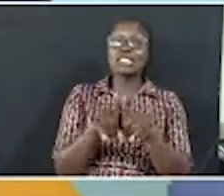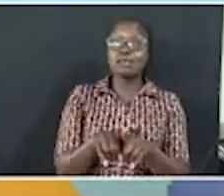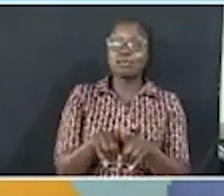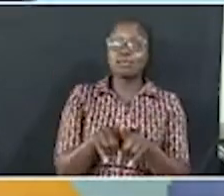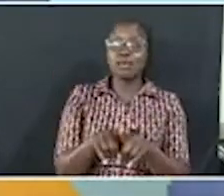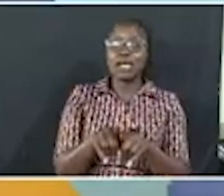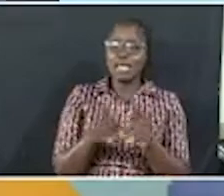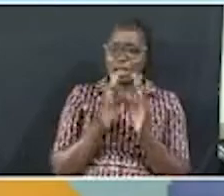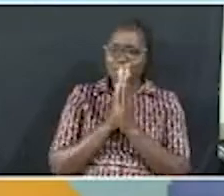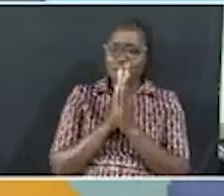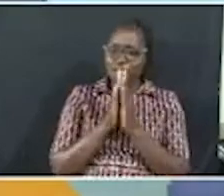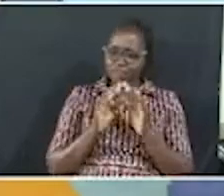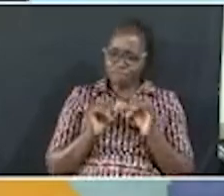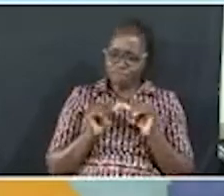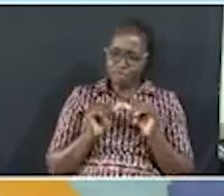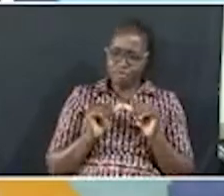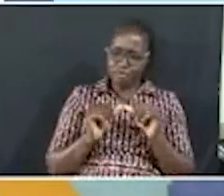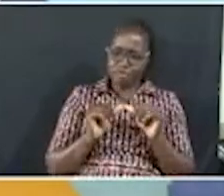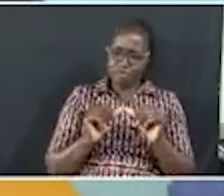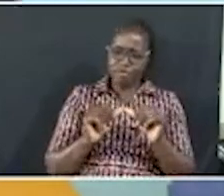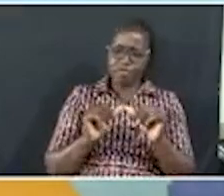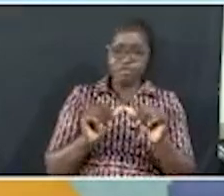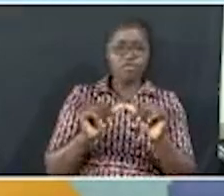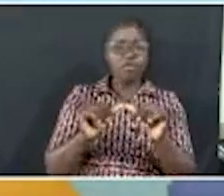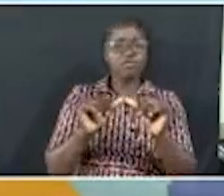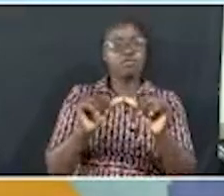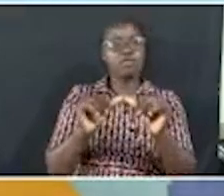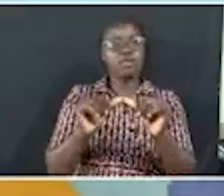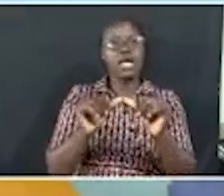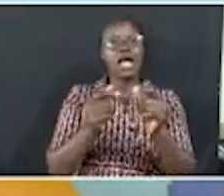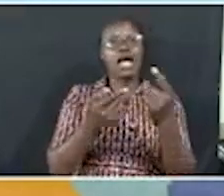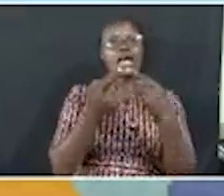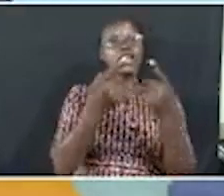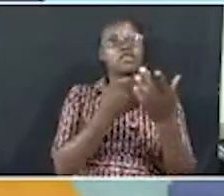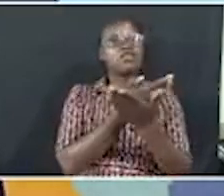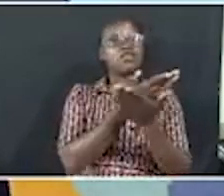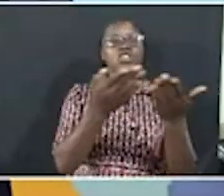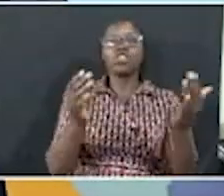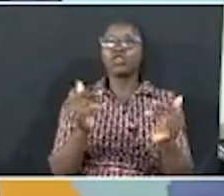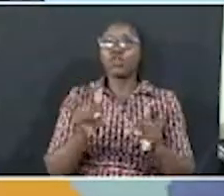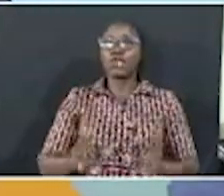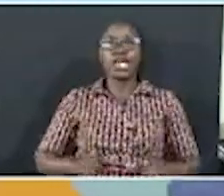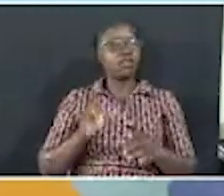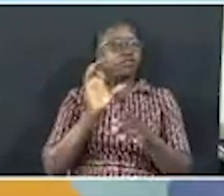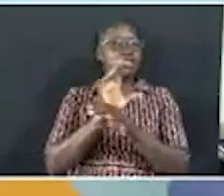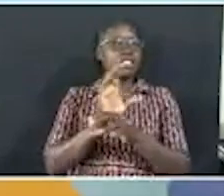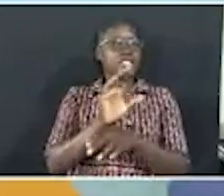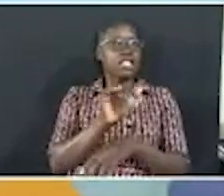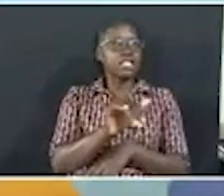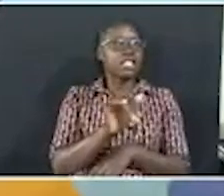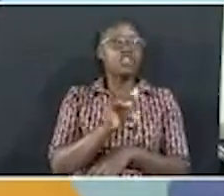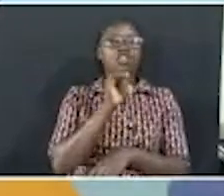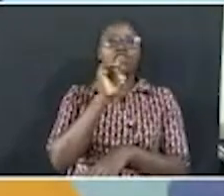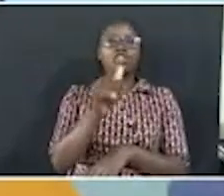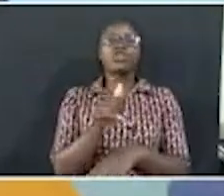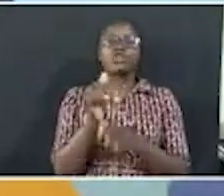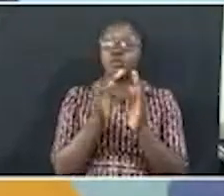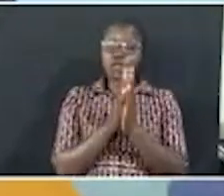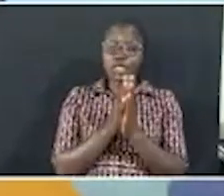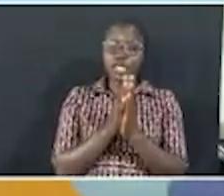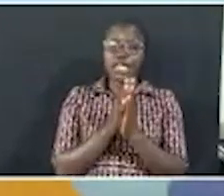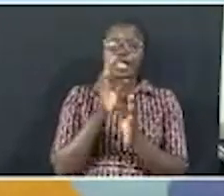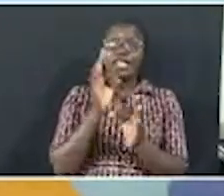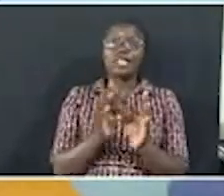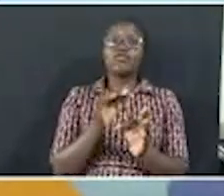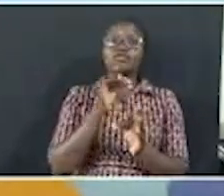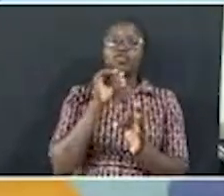means praying all the way. I came to tell you, New Life Church, that don't pray